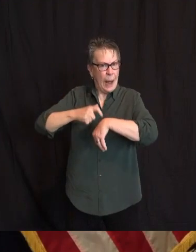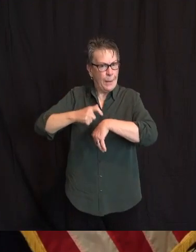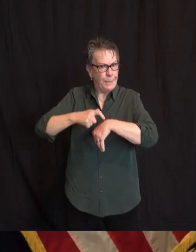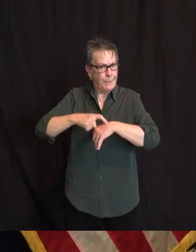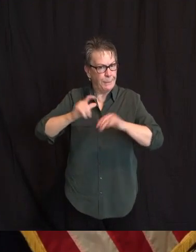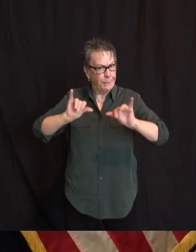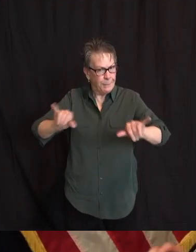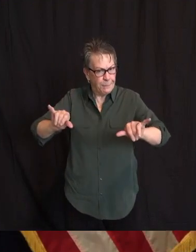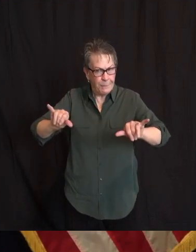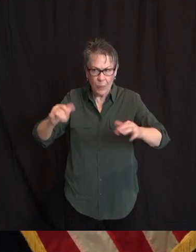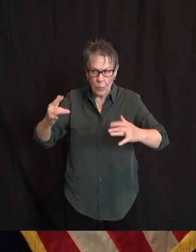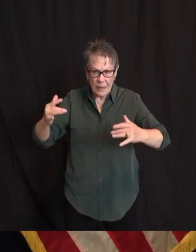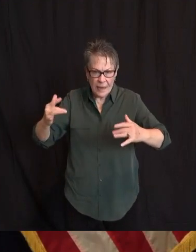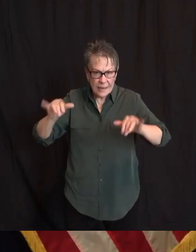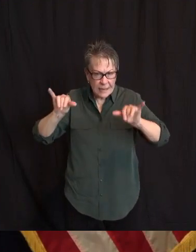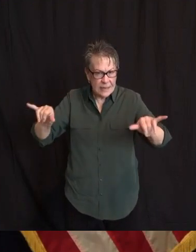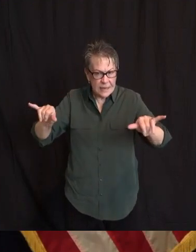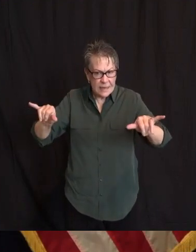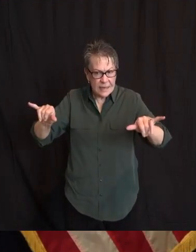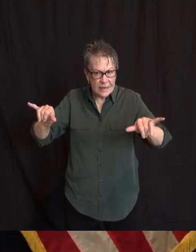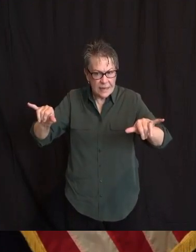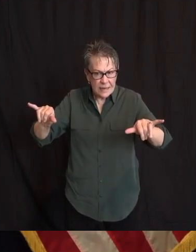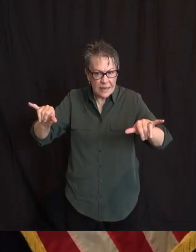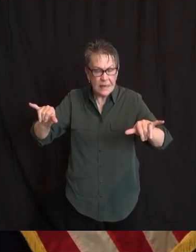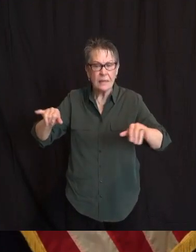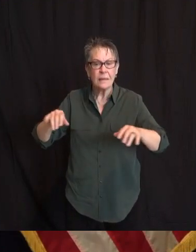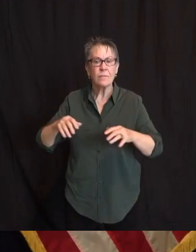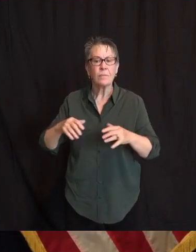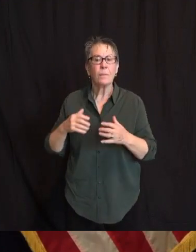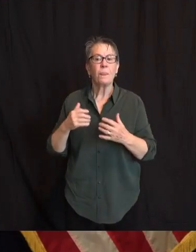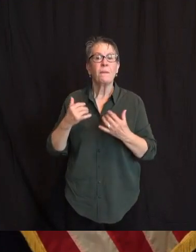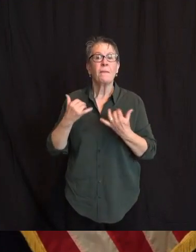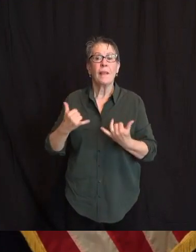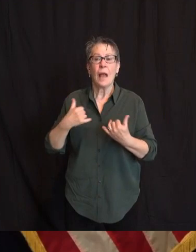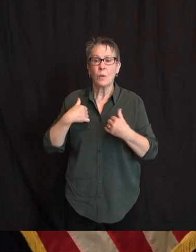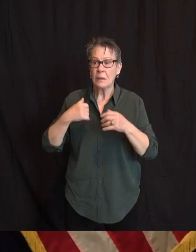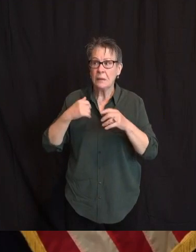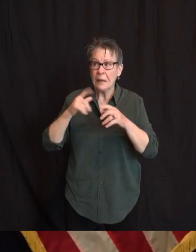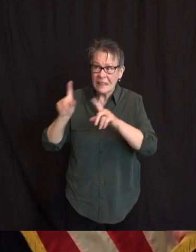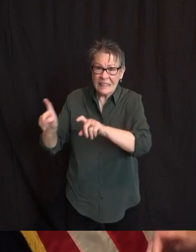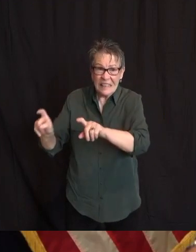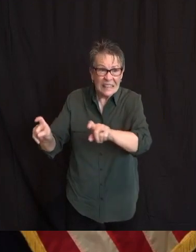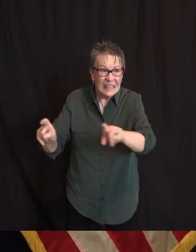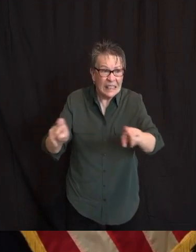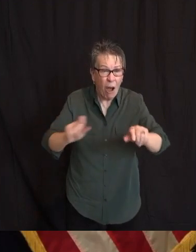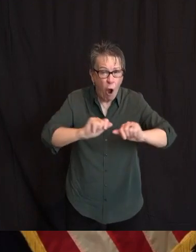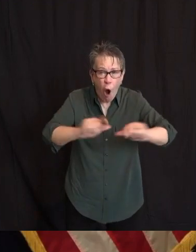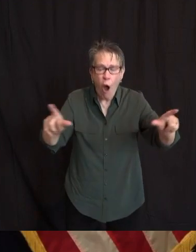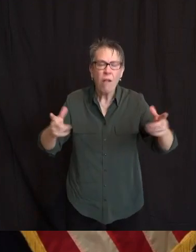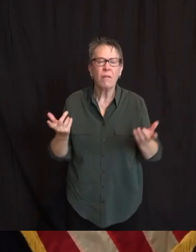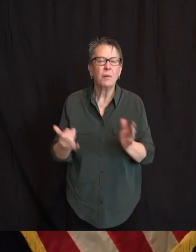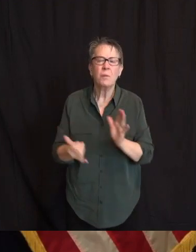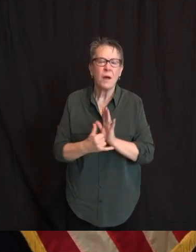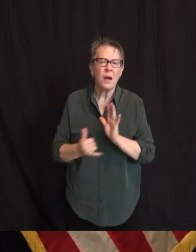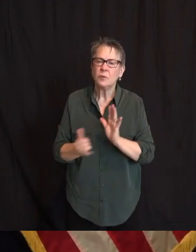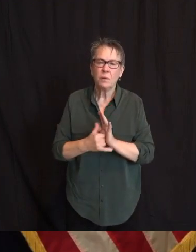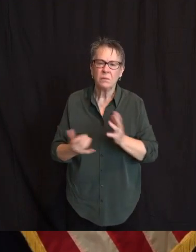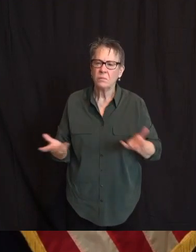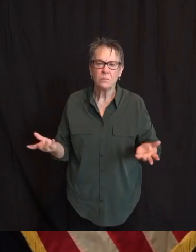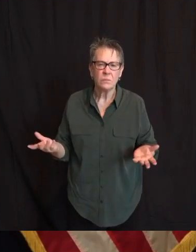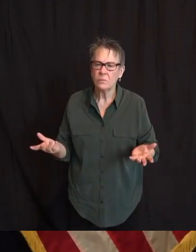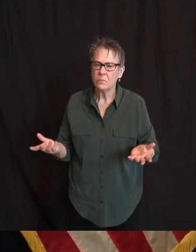in for that. And as you've seen every day when I announce how many testing sites are available, the number goes up literally every day. And God willing, it'll continue to go